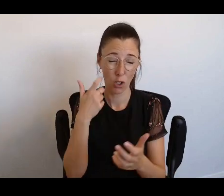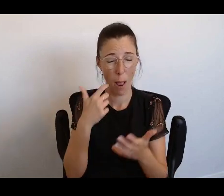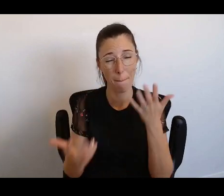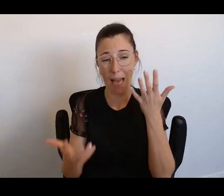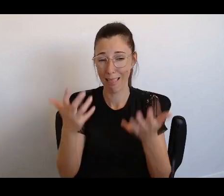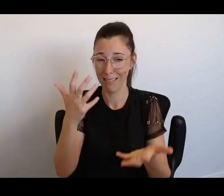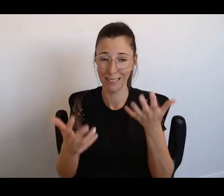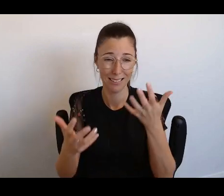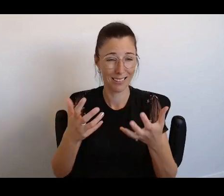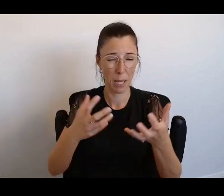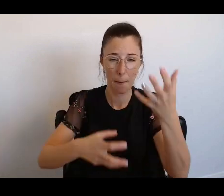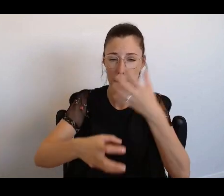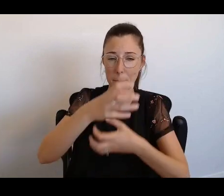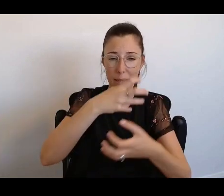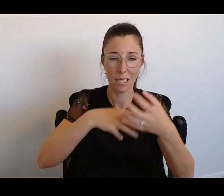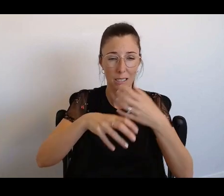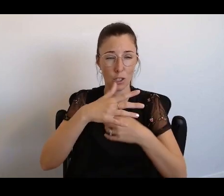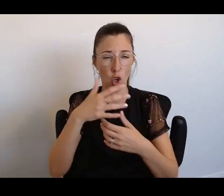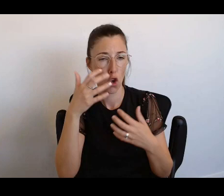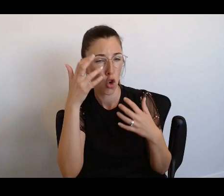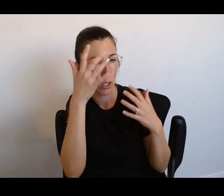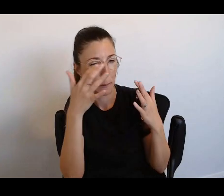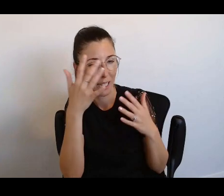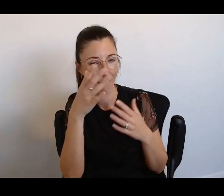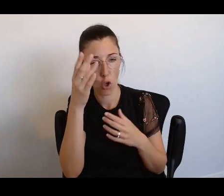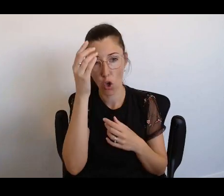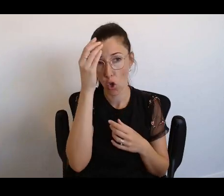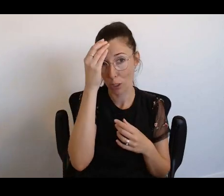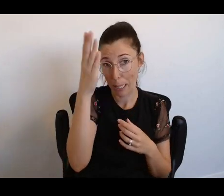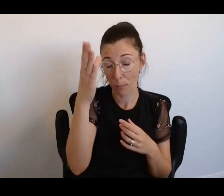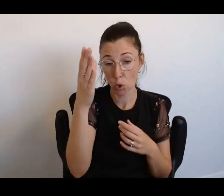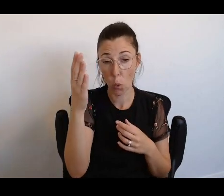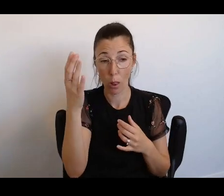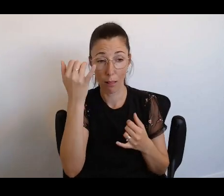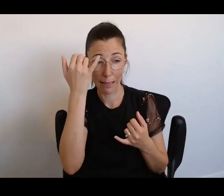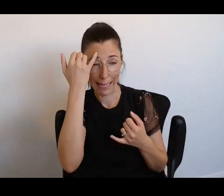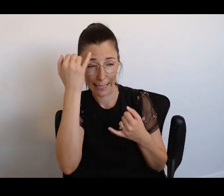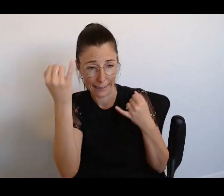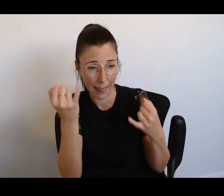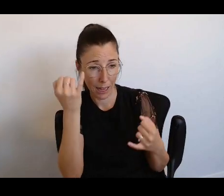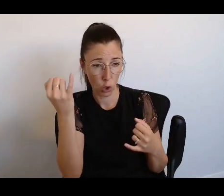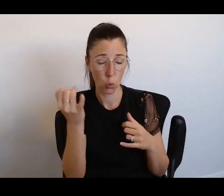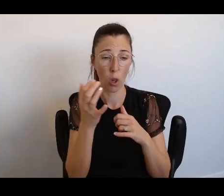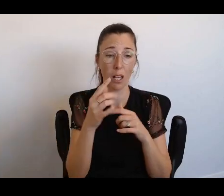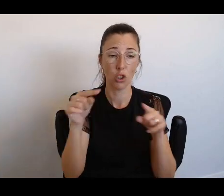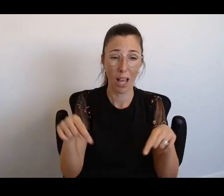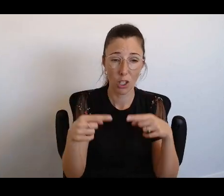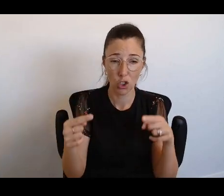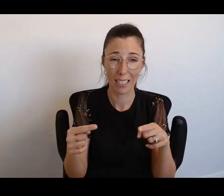be contemplative, conceptual, challenging, intellectual, at the same time, as been stated throughout this week,